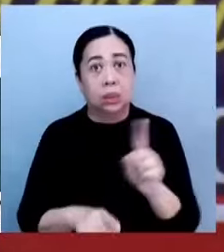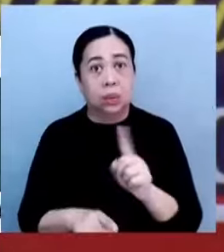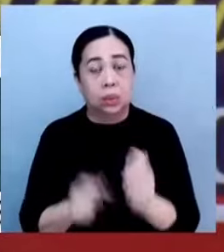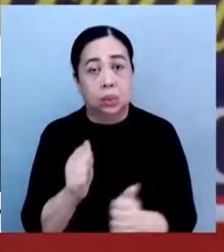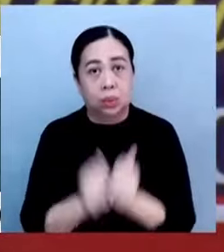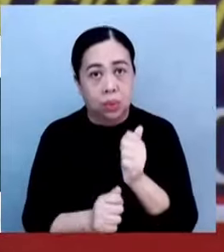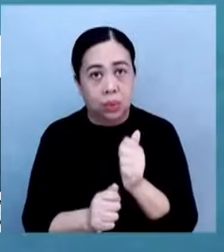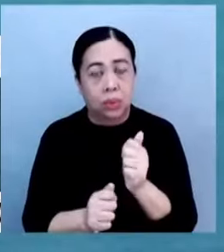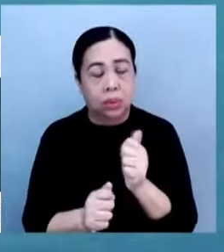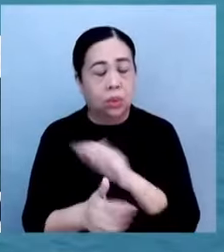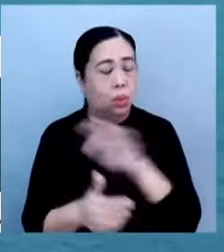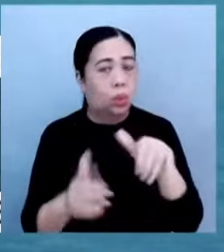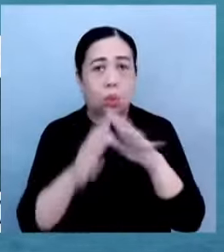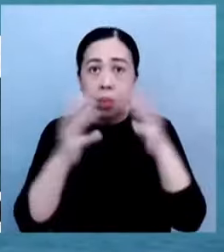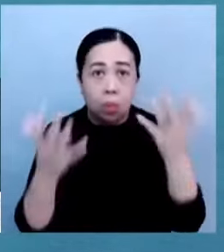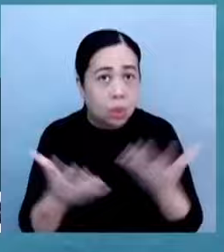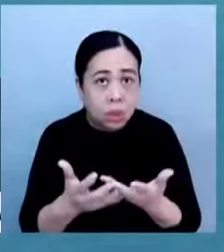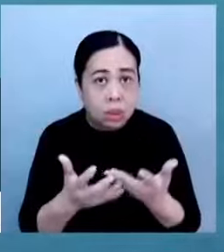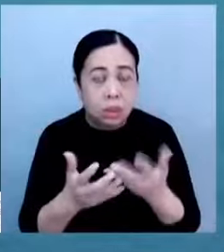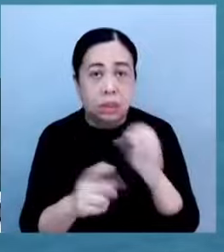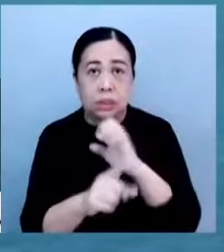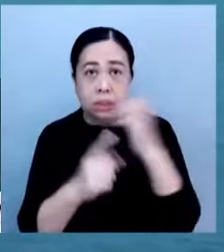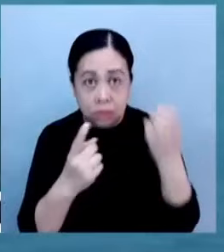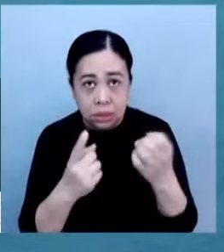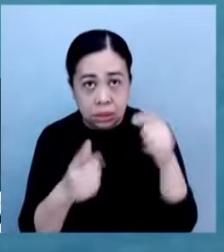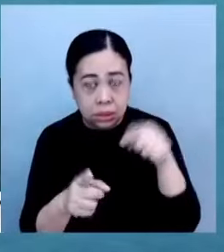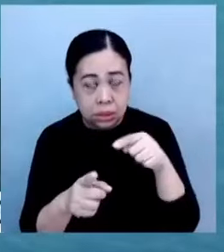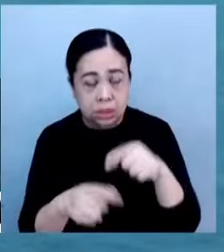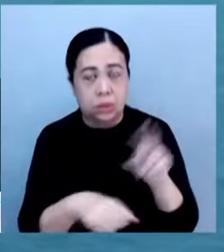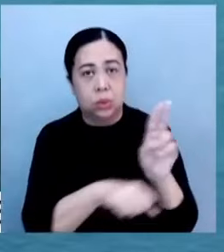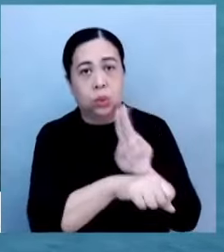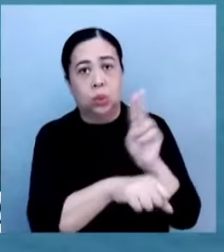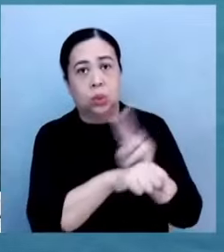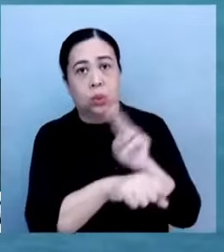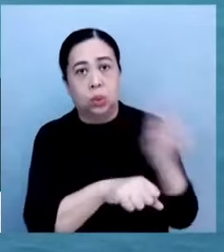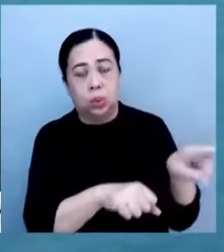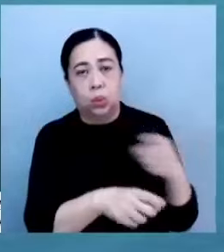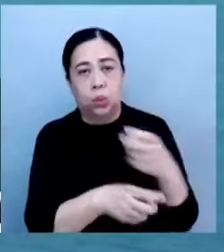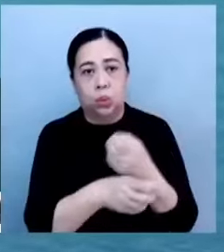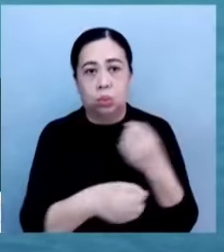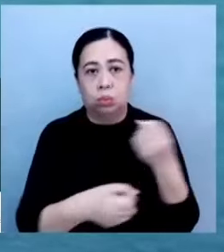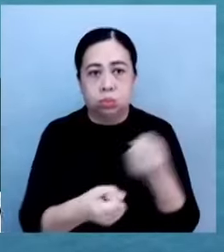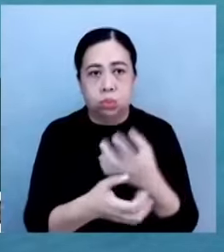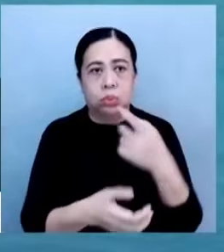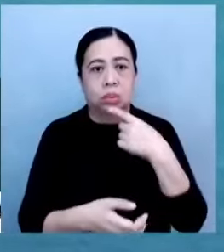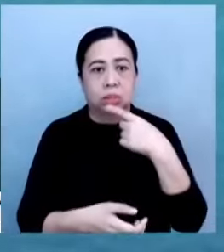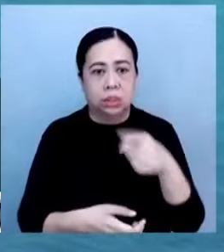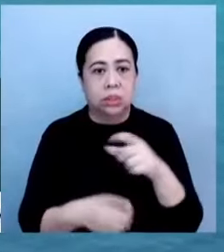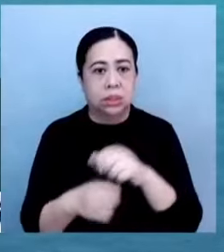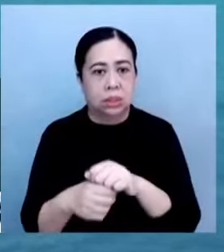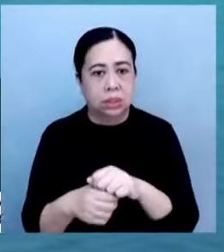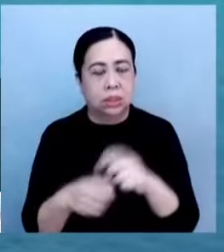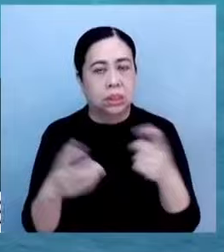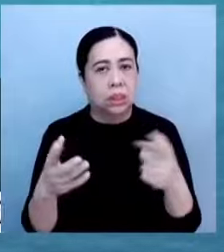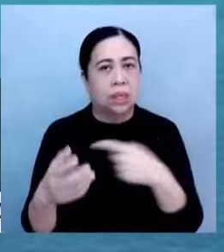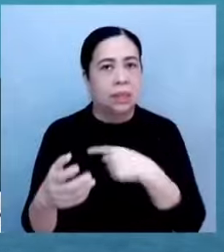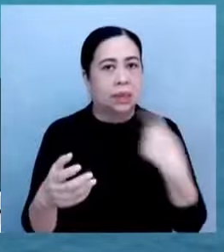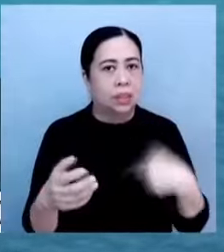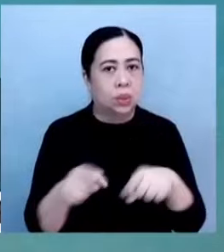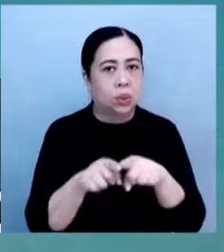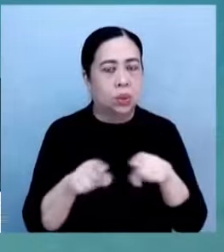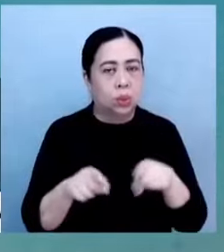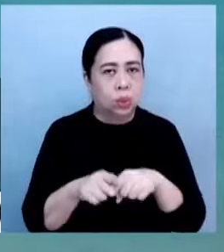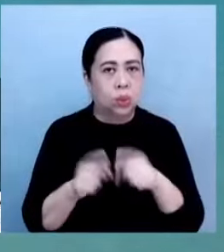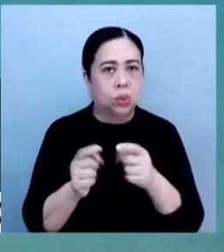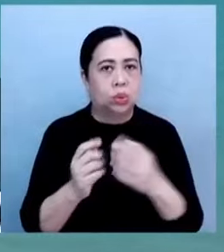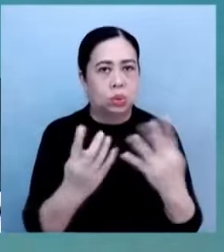ang buong mundo. Aside from the alleged use of cyanide fishing, the PCG says Chinese officials have also installed floating